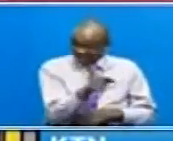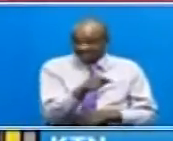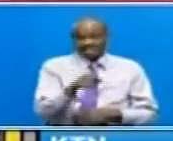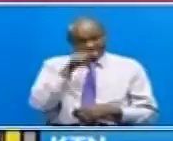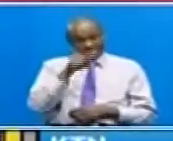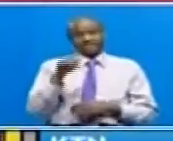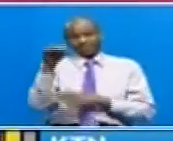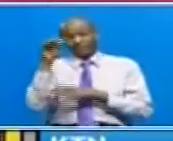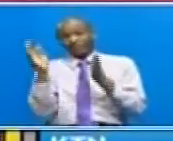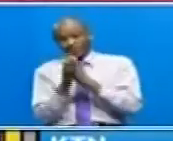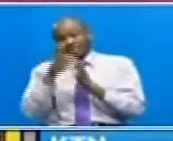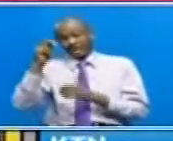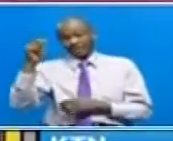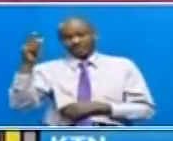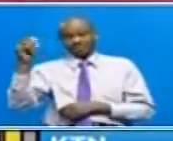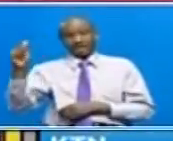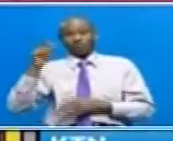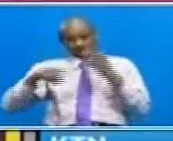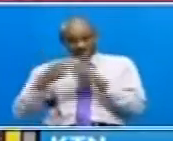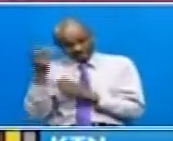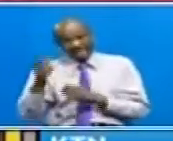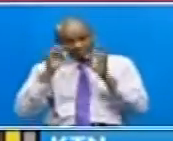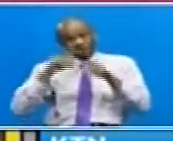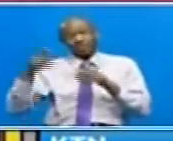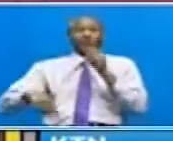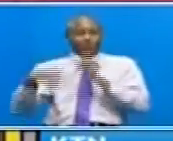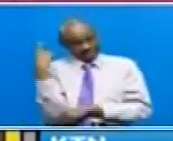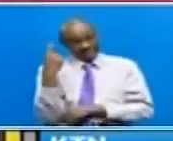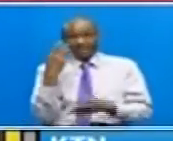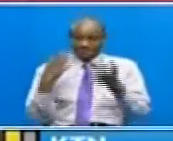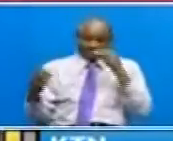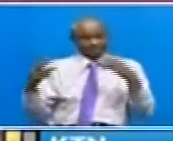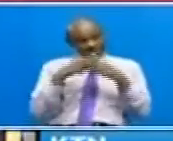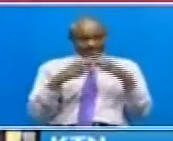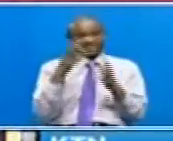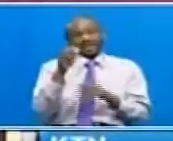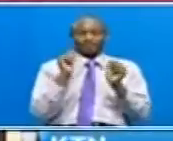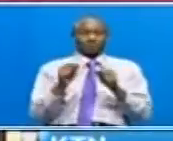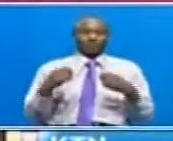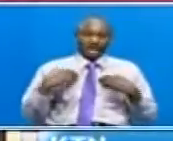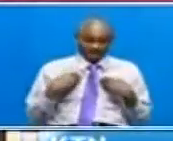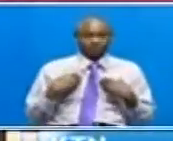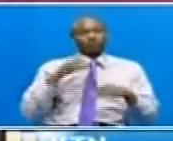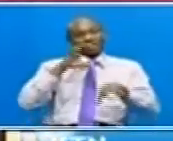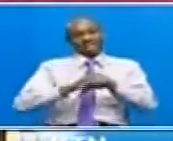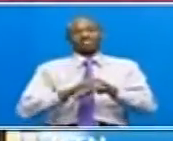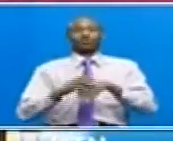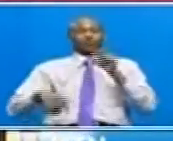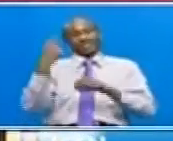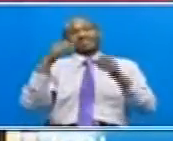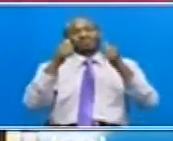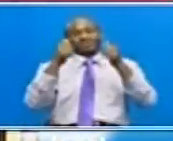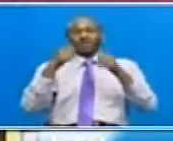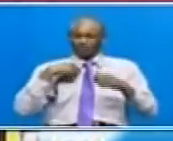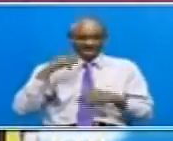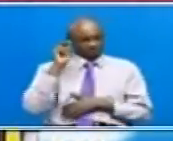between Zimbabwe and Namibia, and then we go to Namibia and win it, we don't know. Maybe mathematics will happen there, and we'll have to retain the cup. So far,